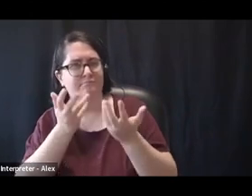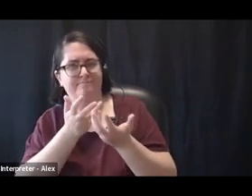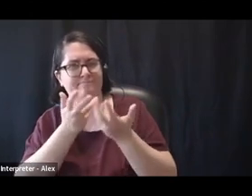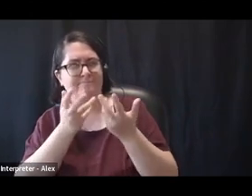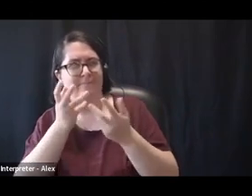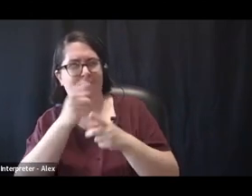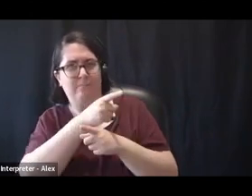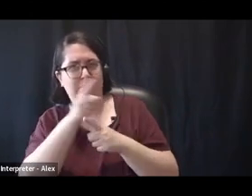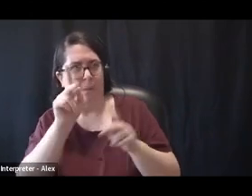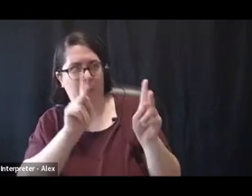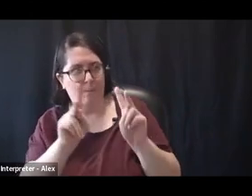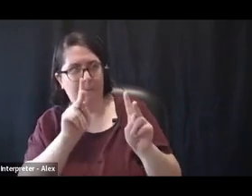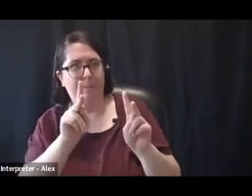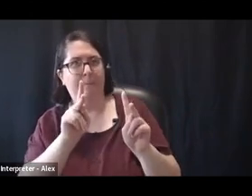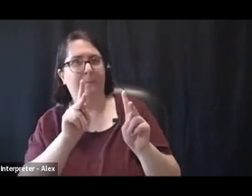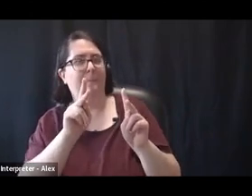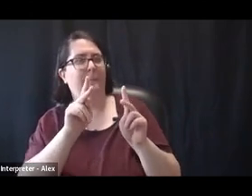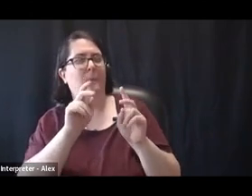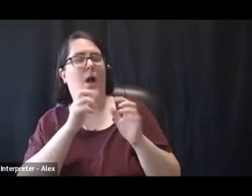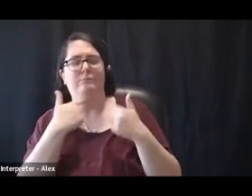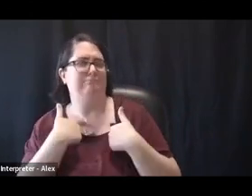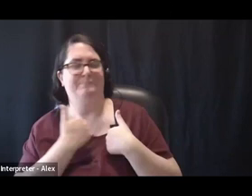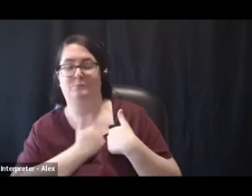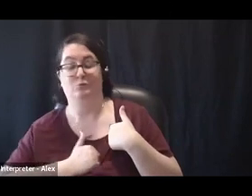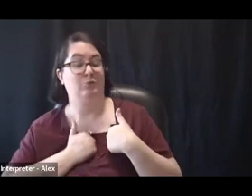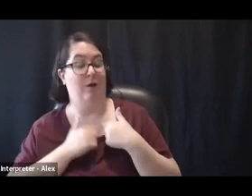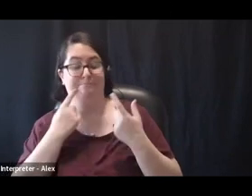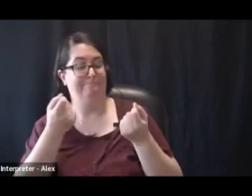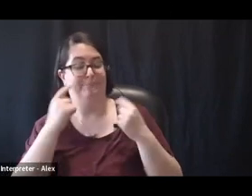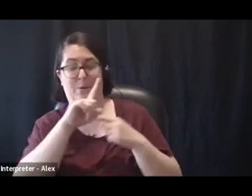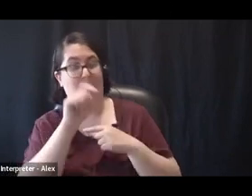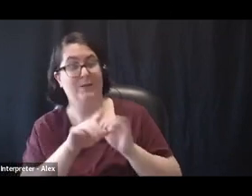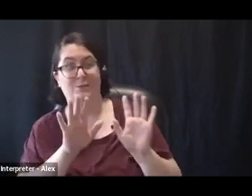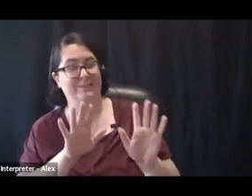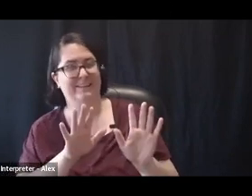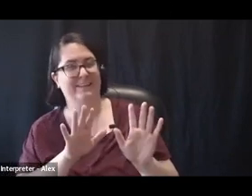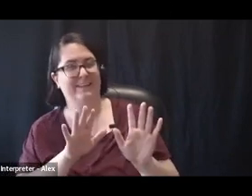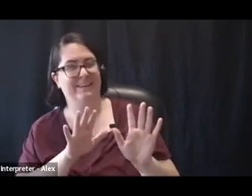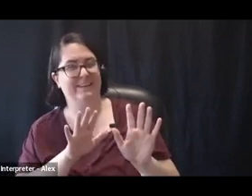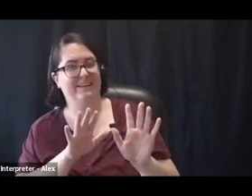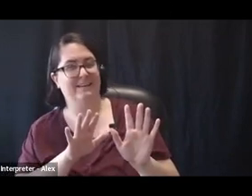the people we serve? Or I'm so sorry. I don't understand the.